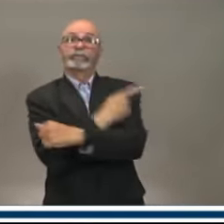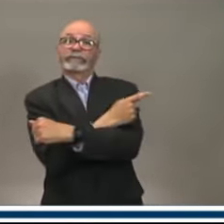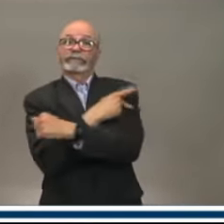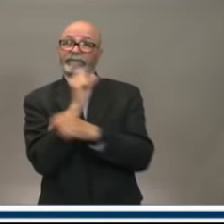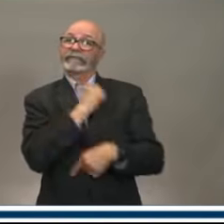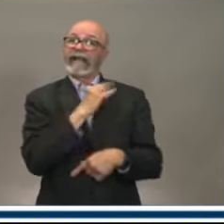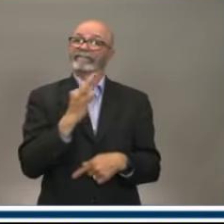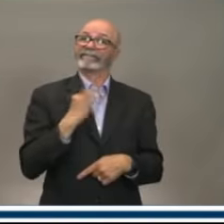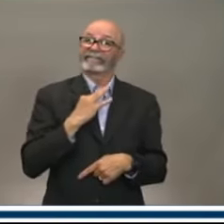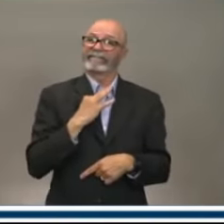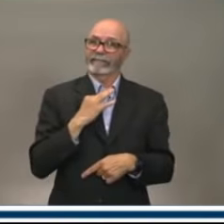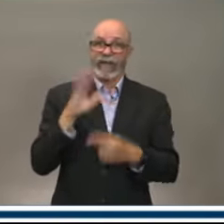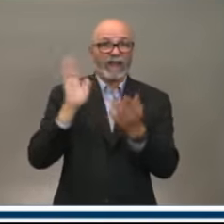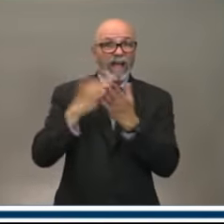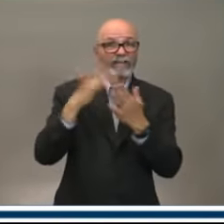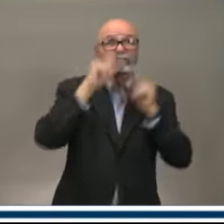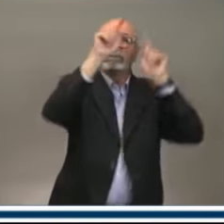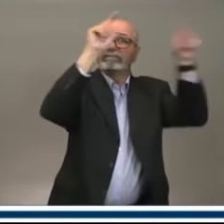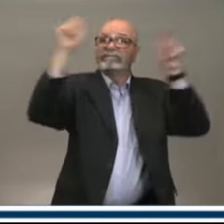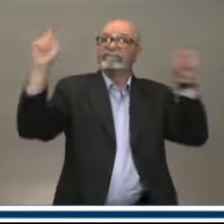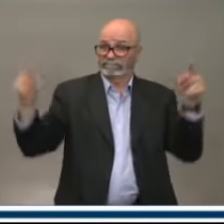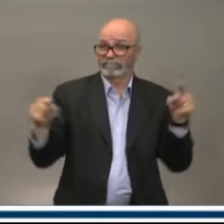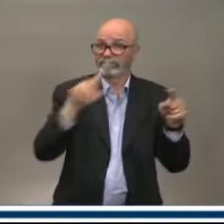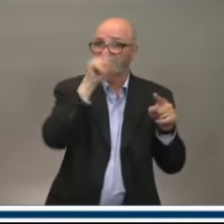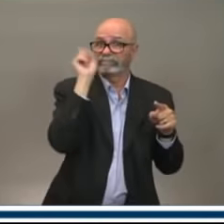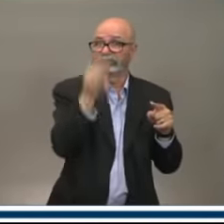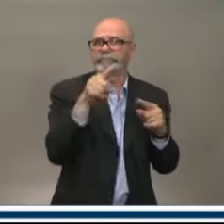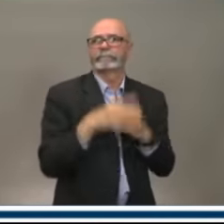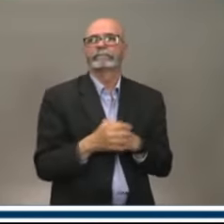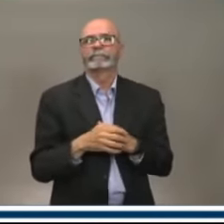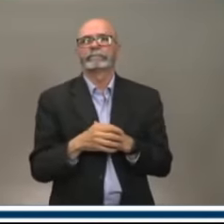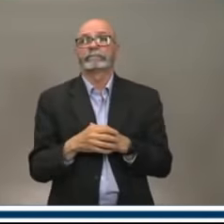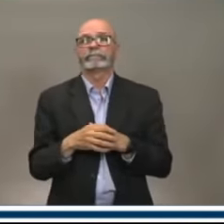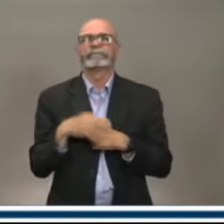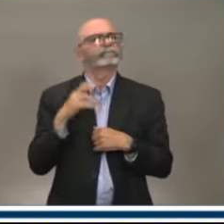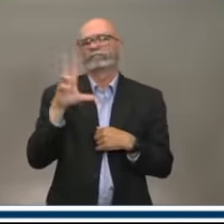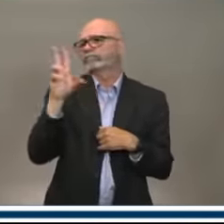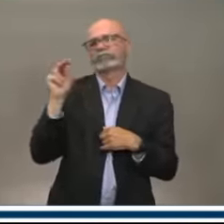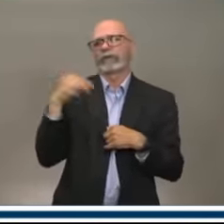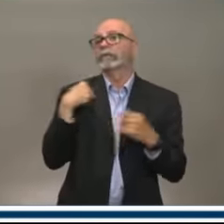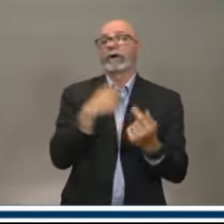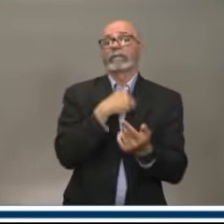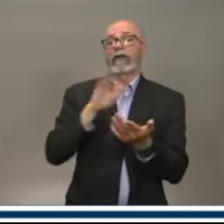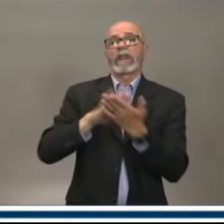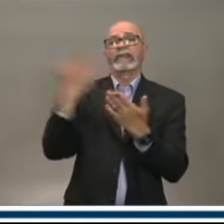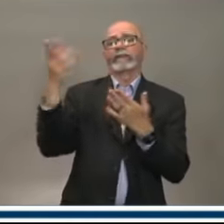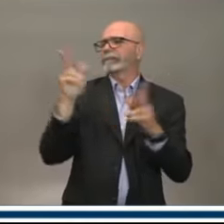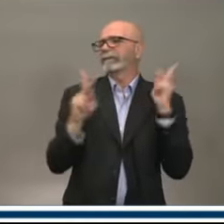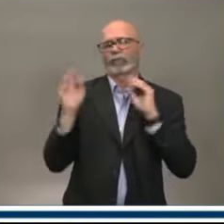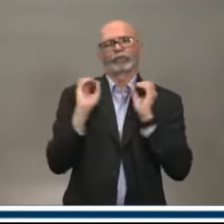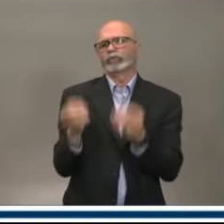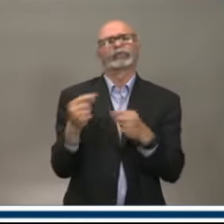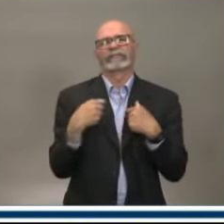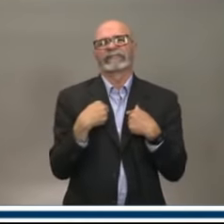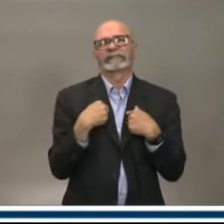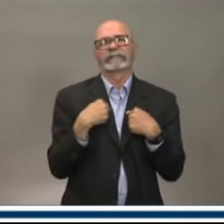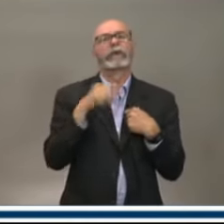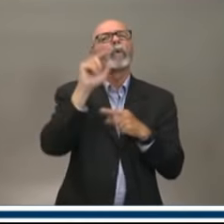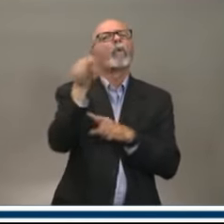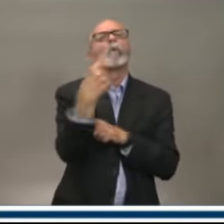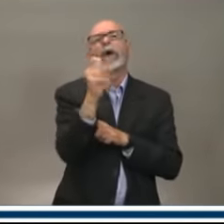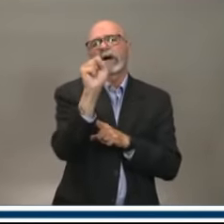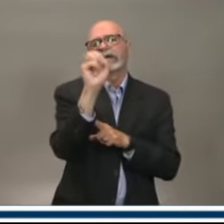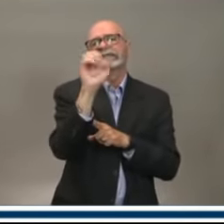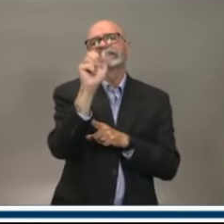place? No, there have been no layoffs. There's been an adjustment in seasonal hires. They may move depending on what opens and when